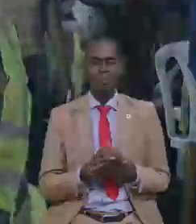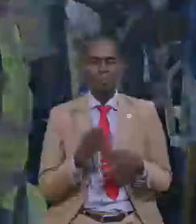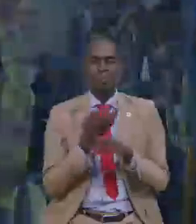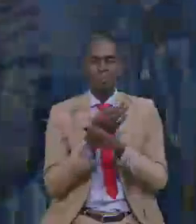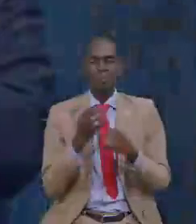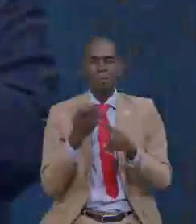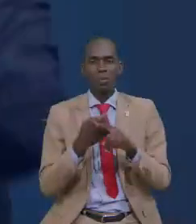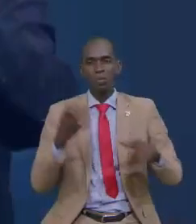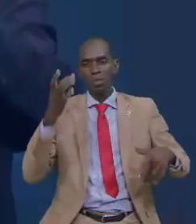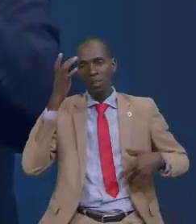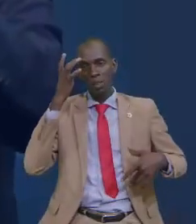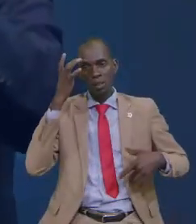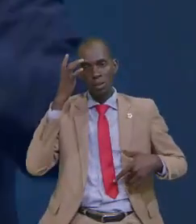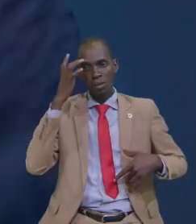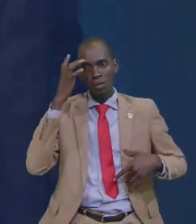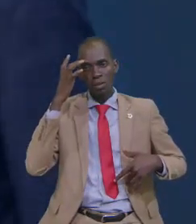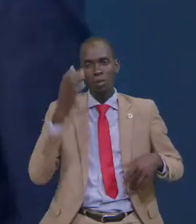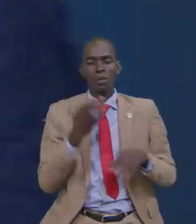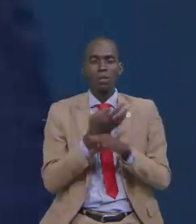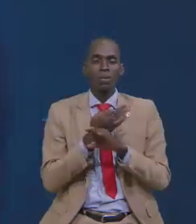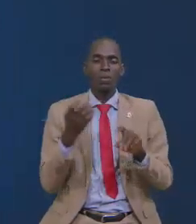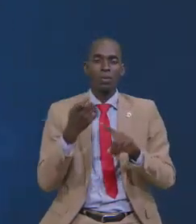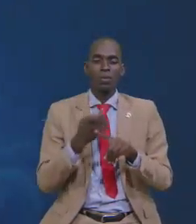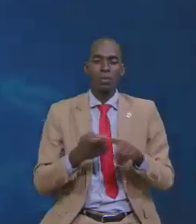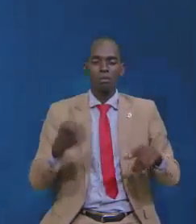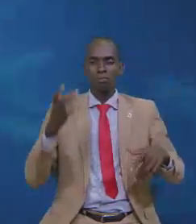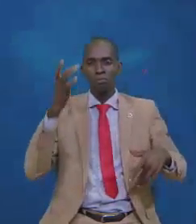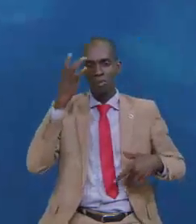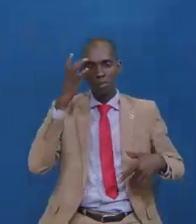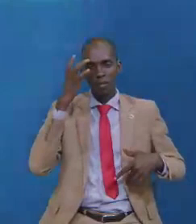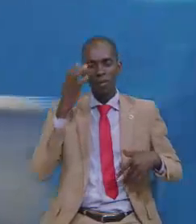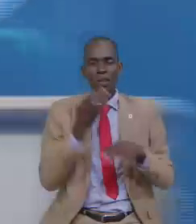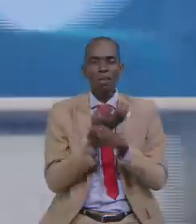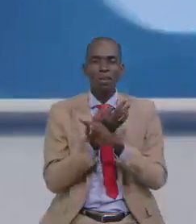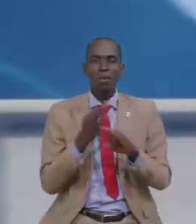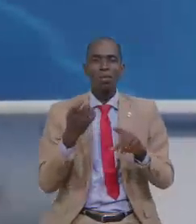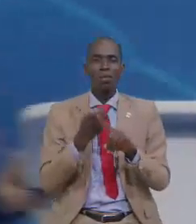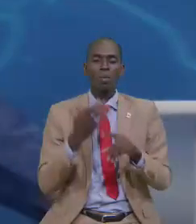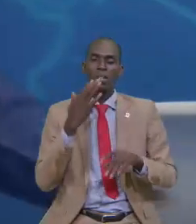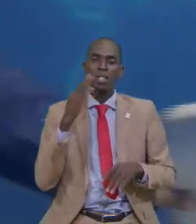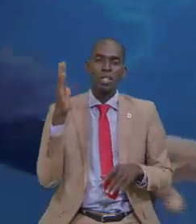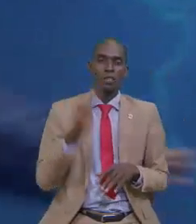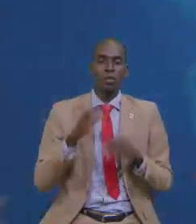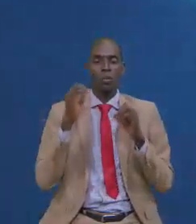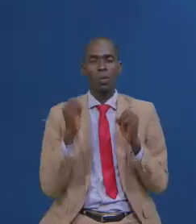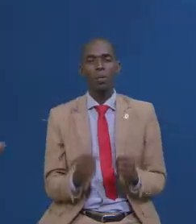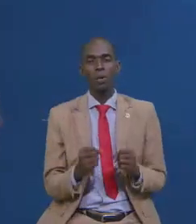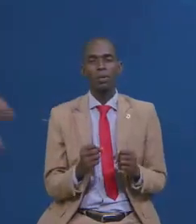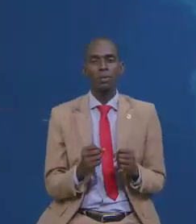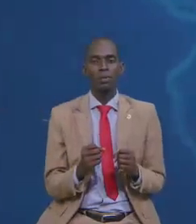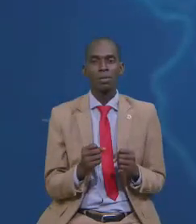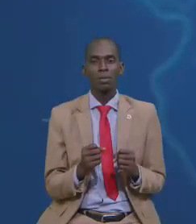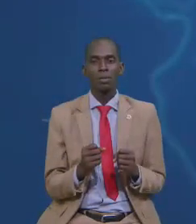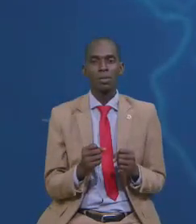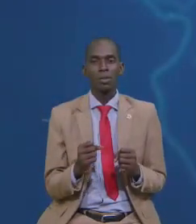disease. Freedom from sickness. Freedom from evil power.